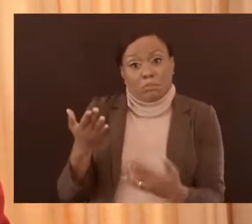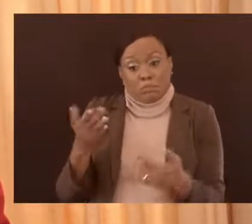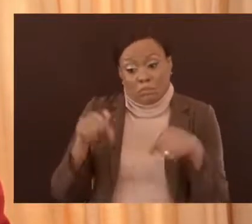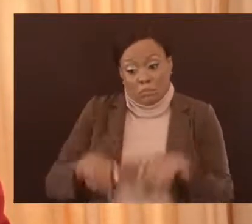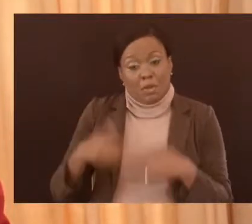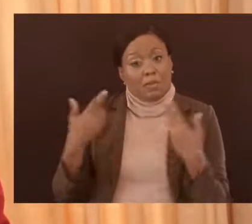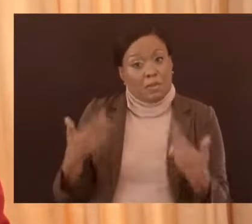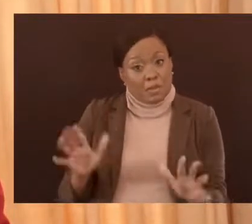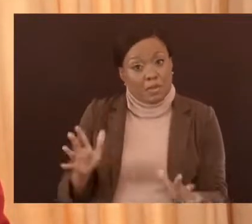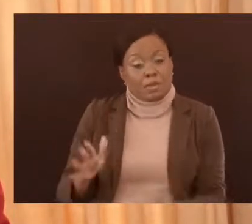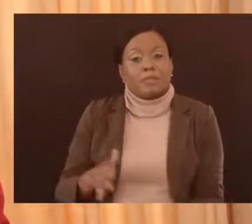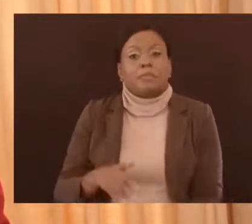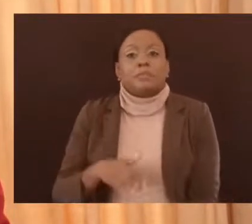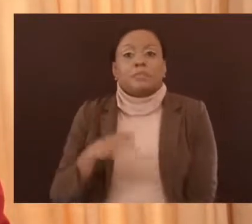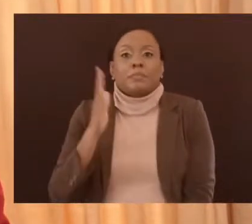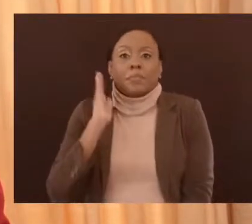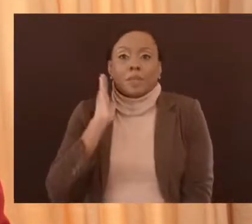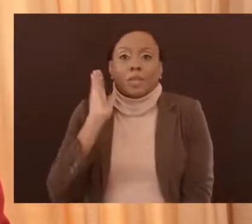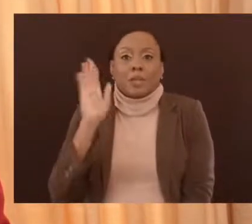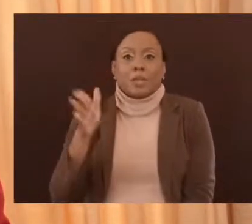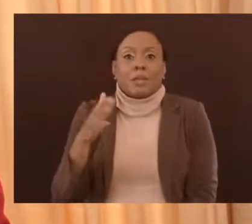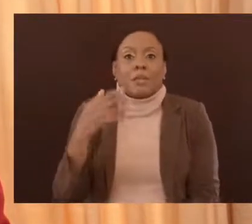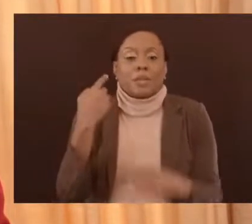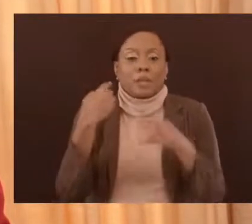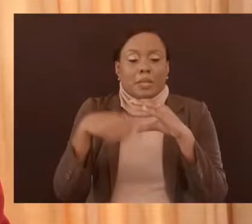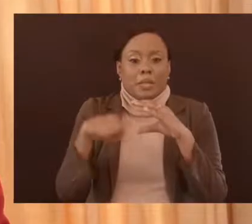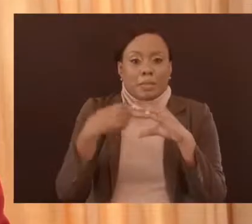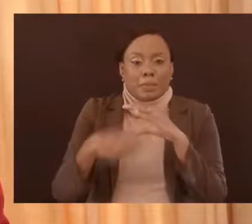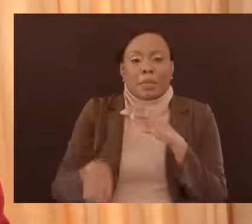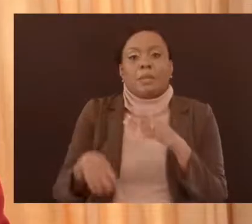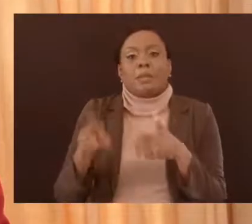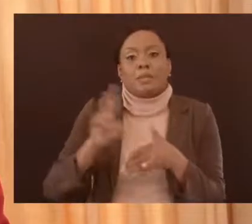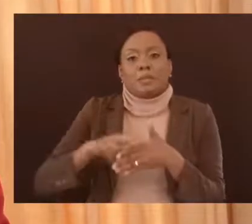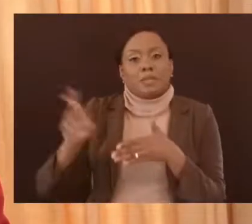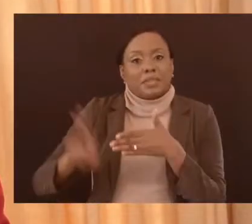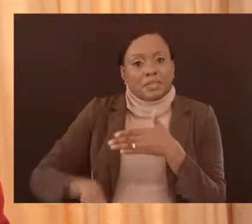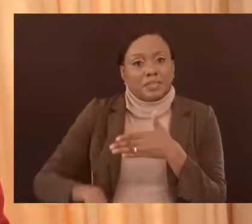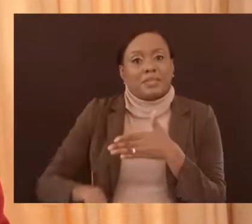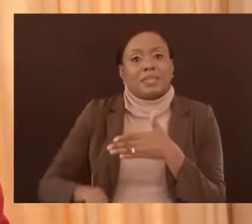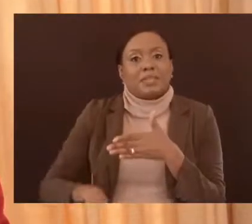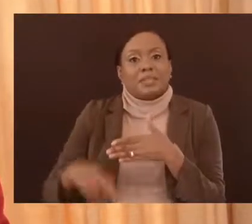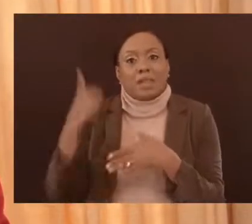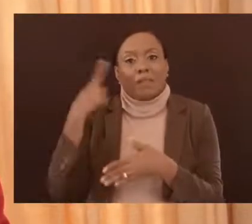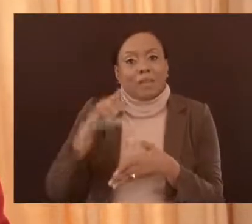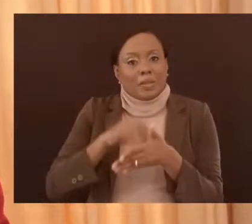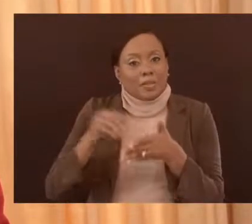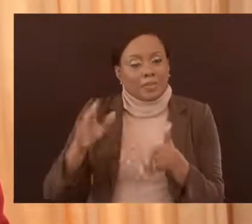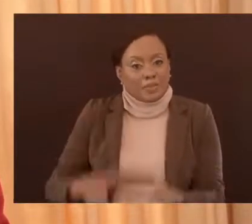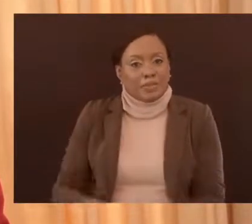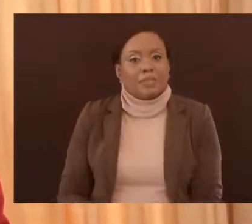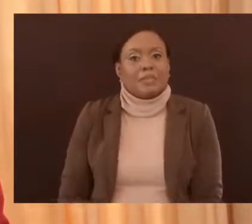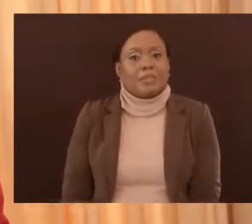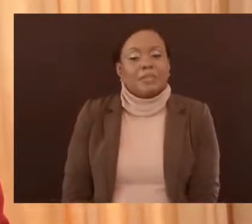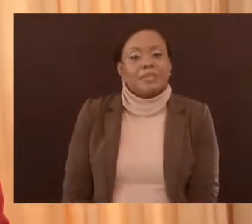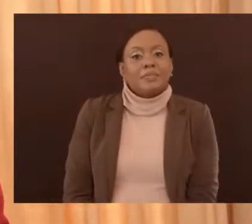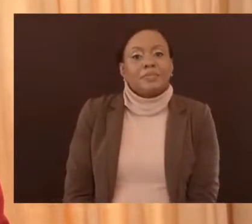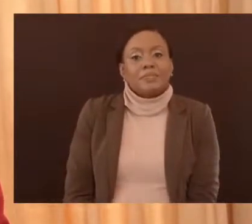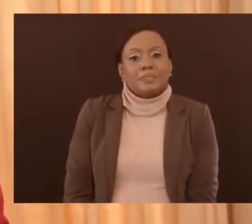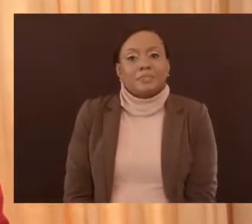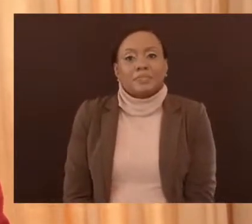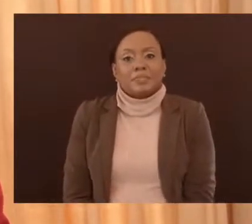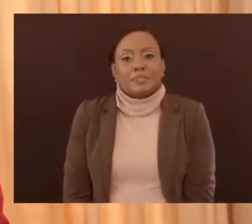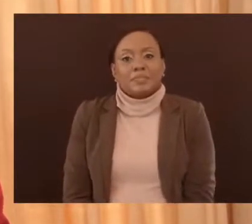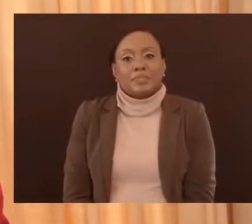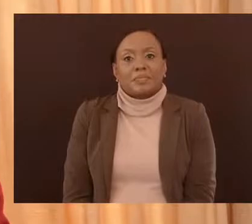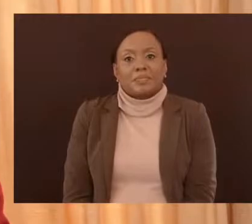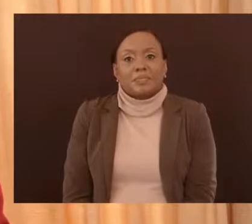Ministry of Education will begin to email results to our students via their G Suite accounts in an effort to limit the number of persons who would